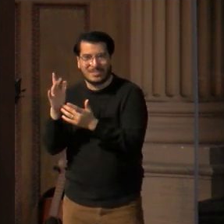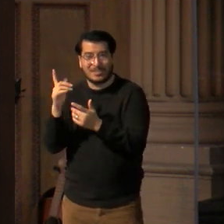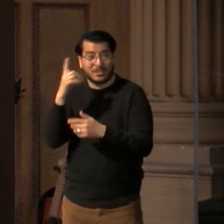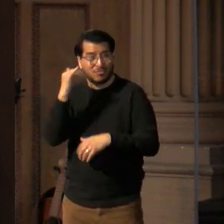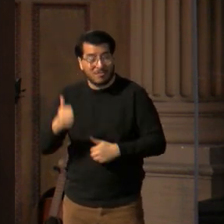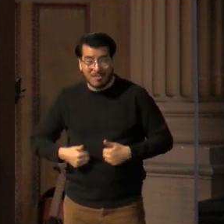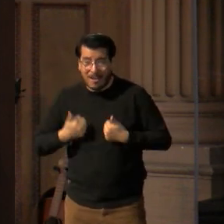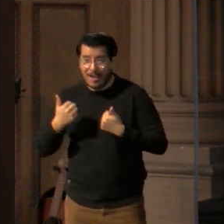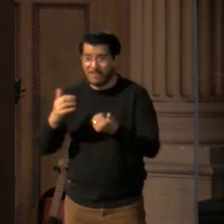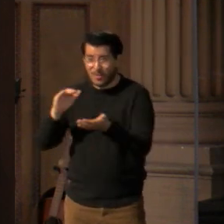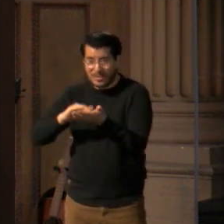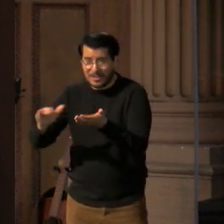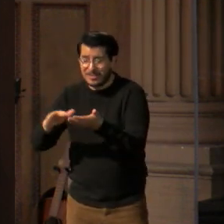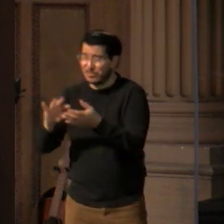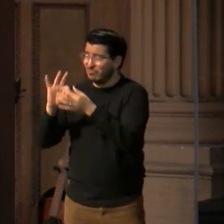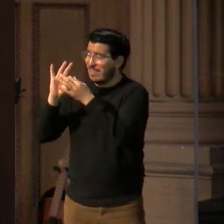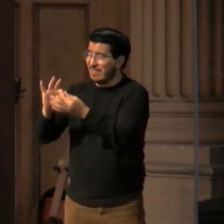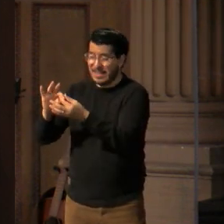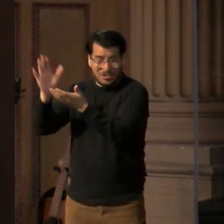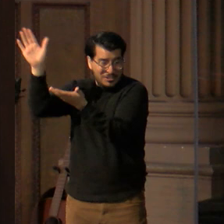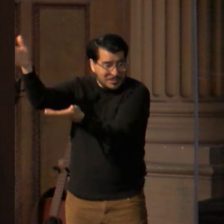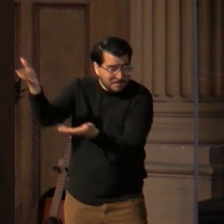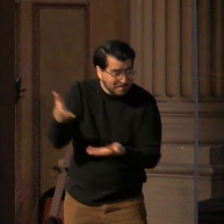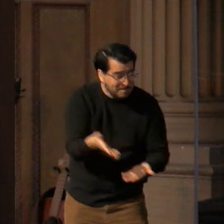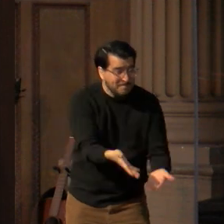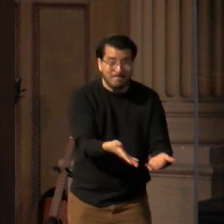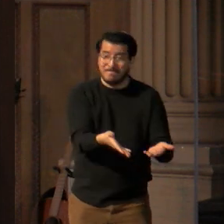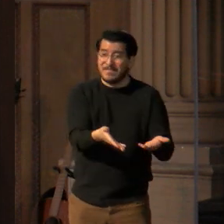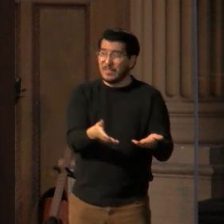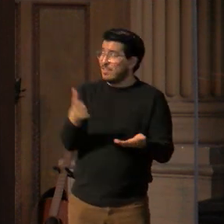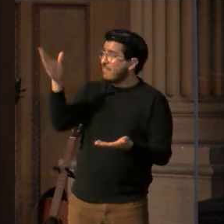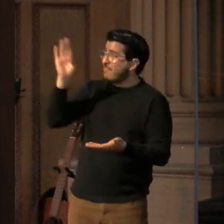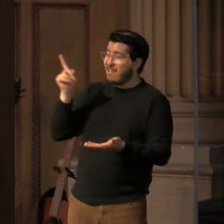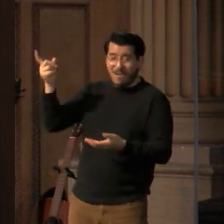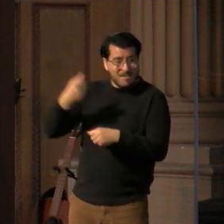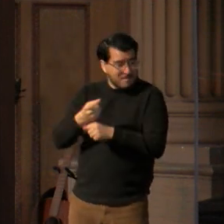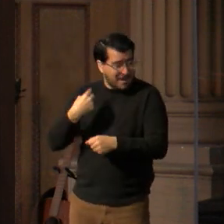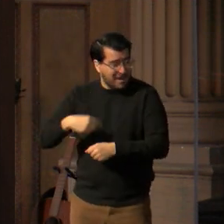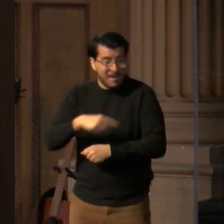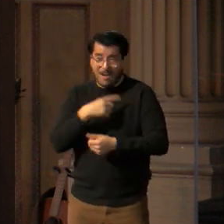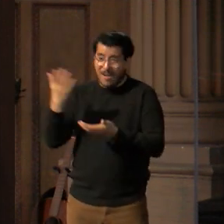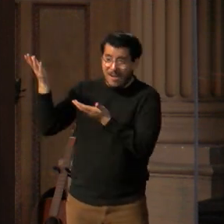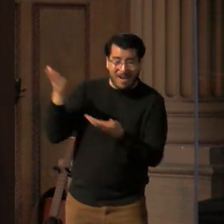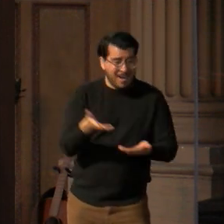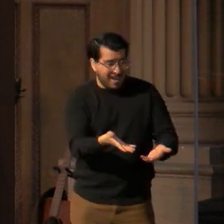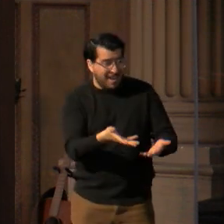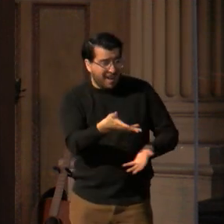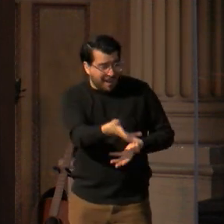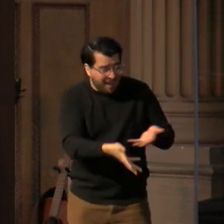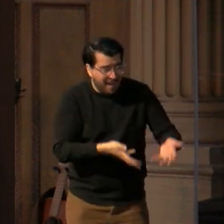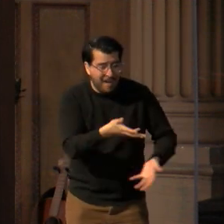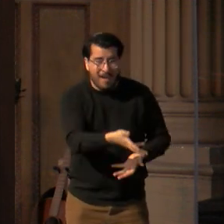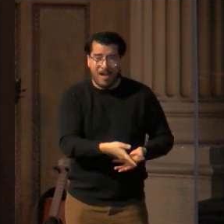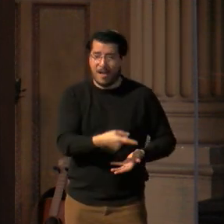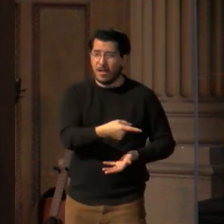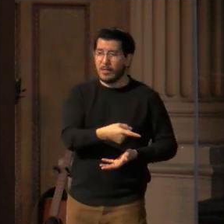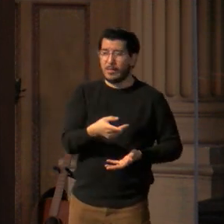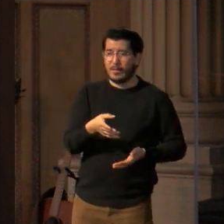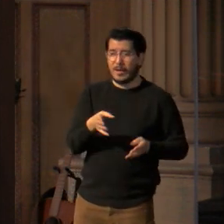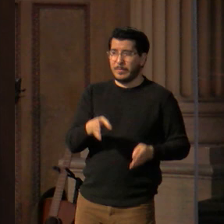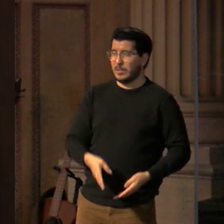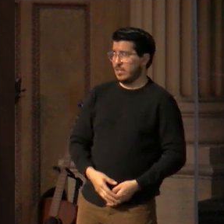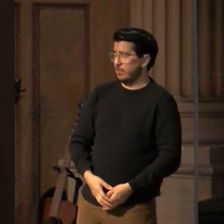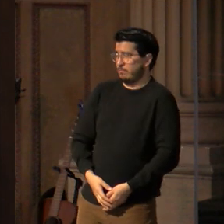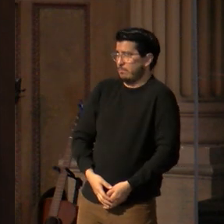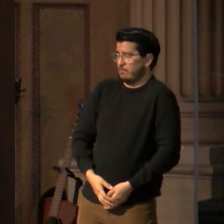of forgiveness, the beauty of relationship with the God who made us. But the person that we're speaking to has no eye for the beauty of